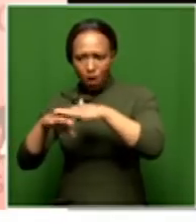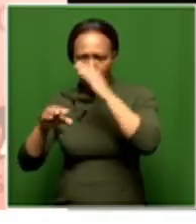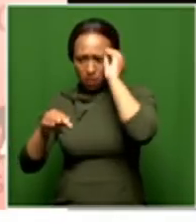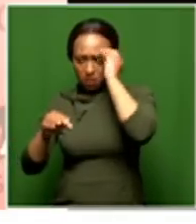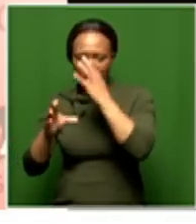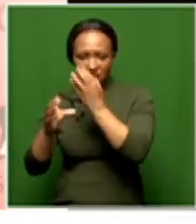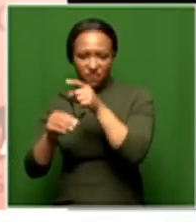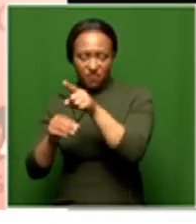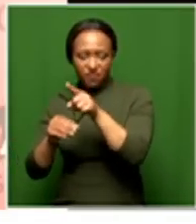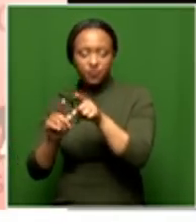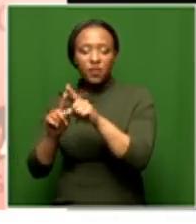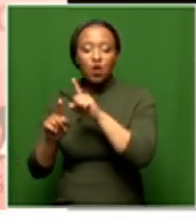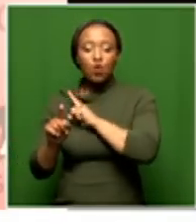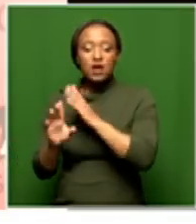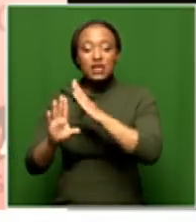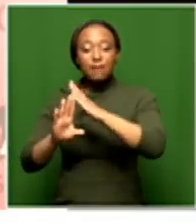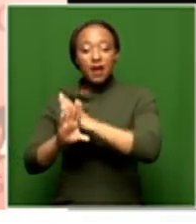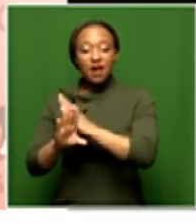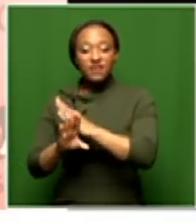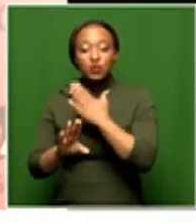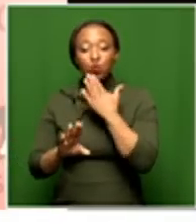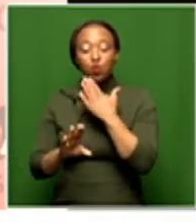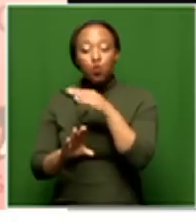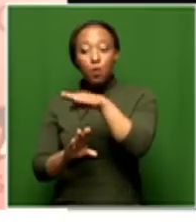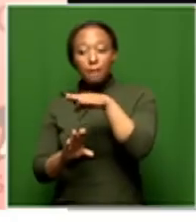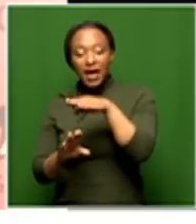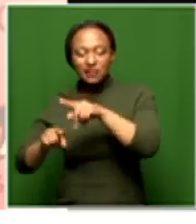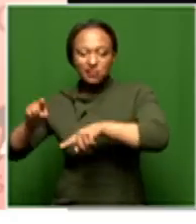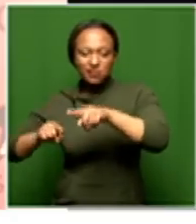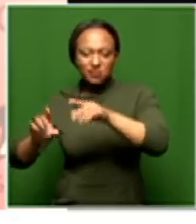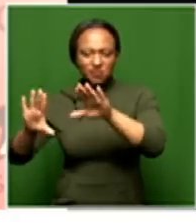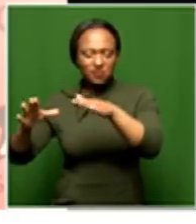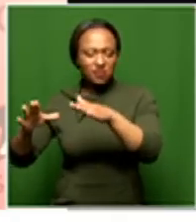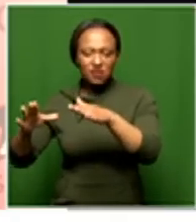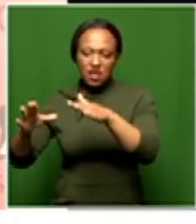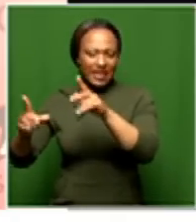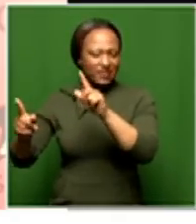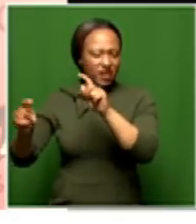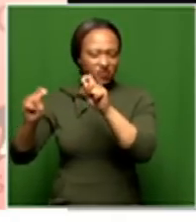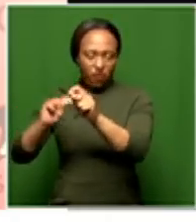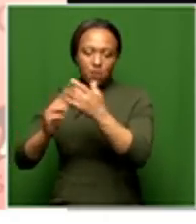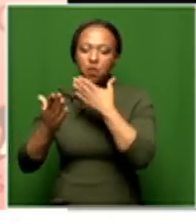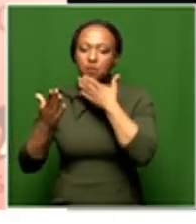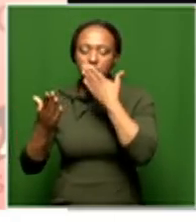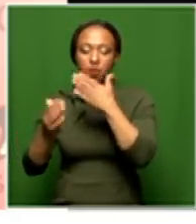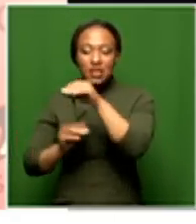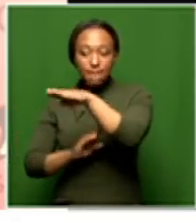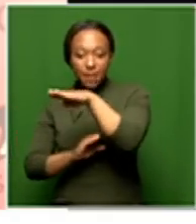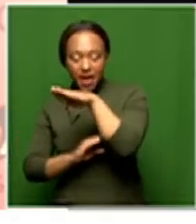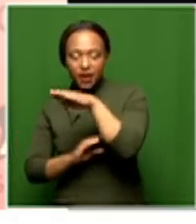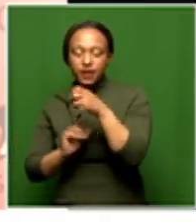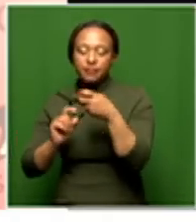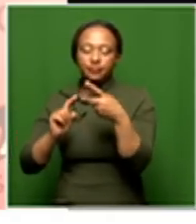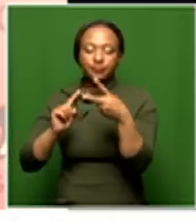sector, the private finance sector, is the most untransformed in South Africa, both the banking sector as